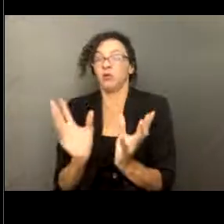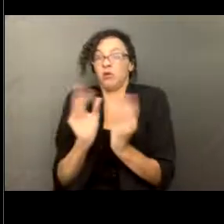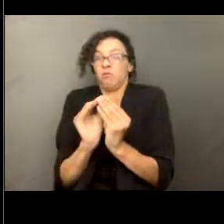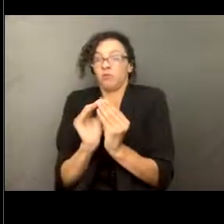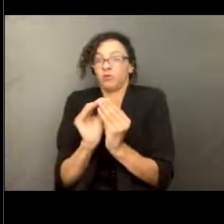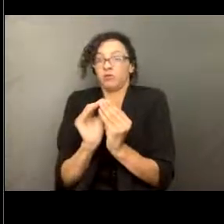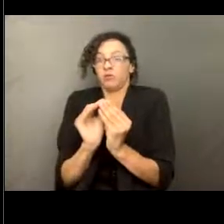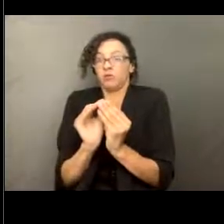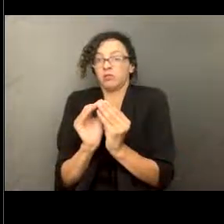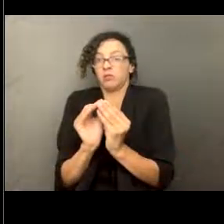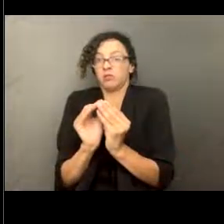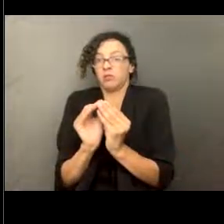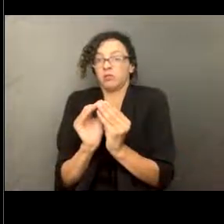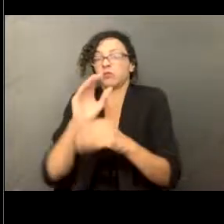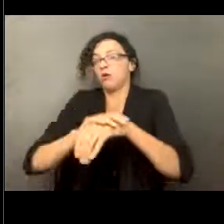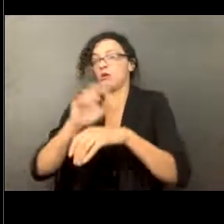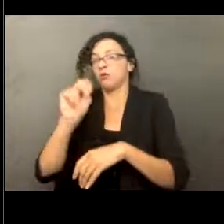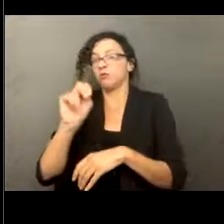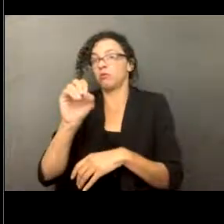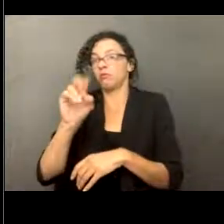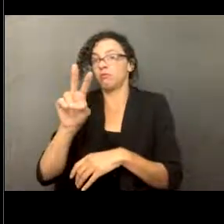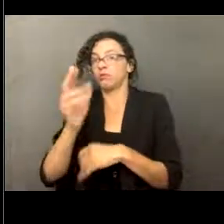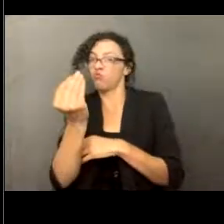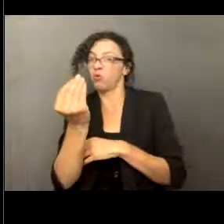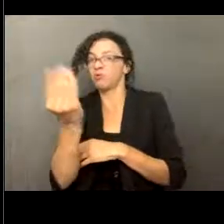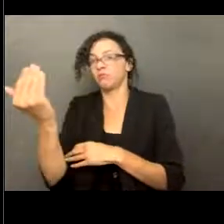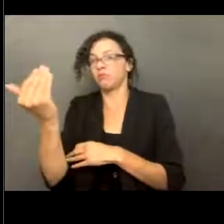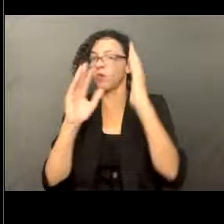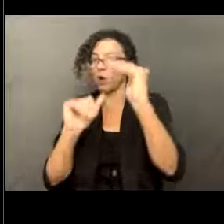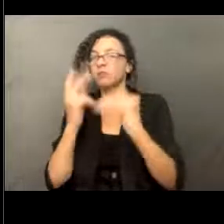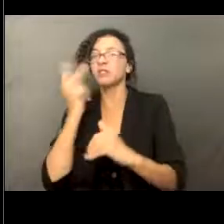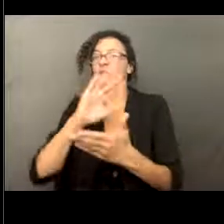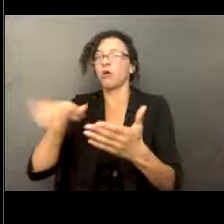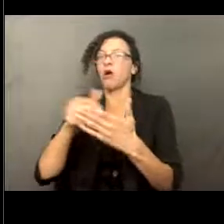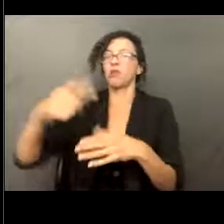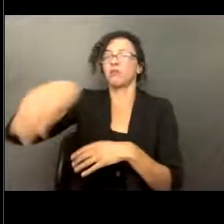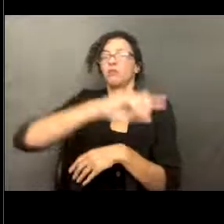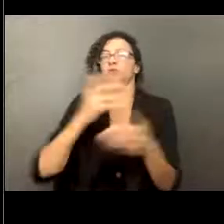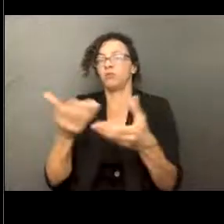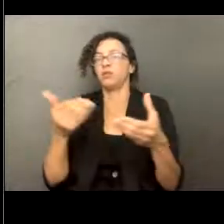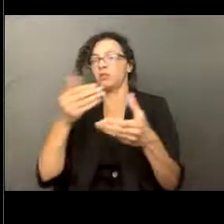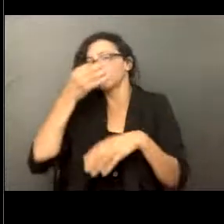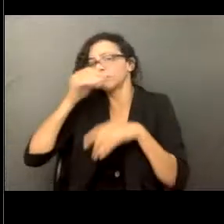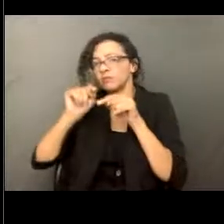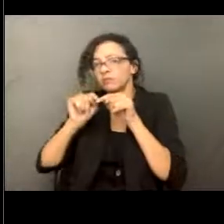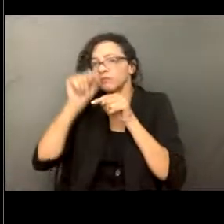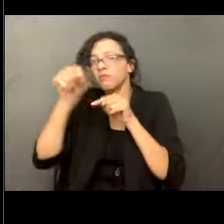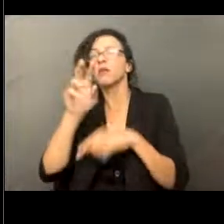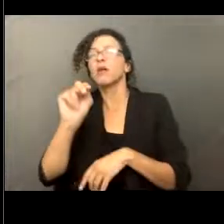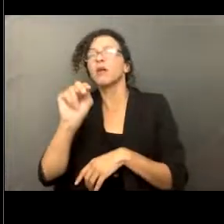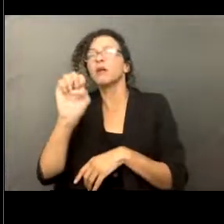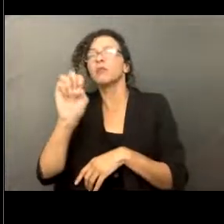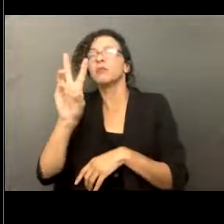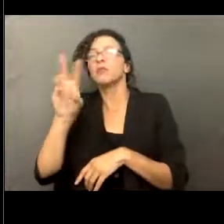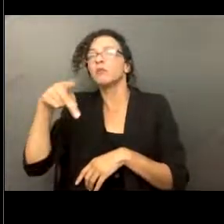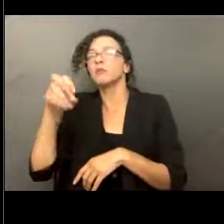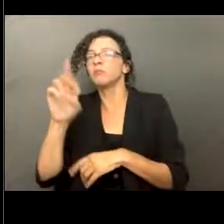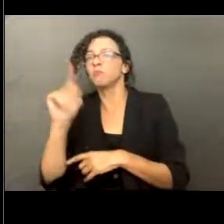coming up November 14th and 15th. We hope to see you all there. It's just down the road in Newport. For those of you that haven't been, it's a